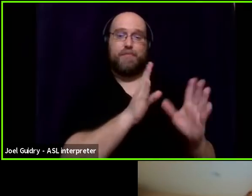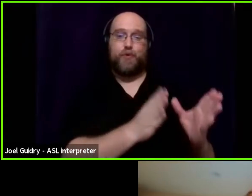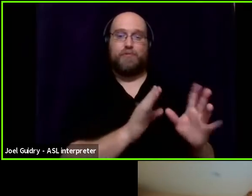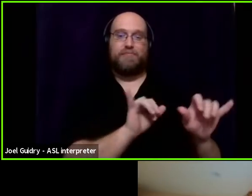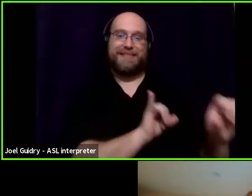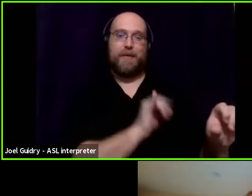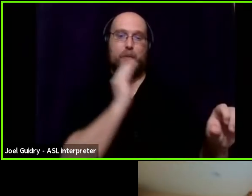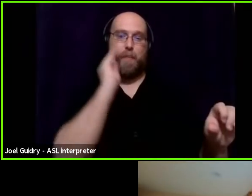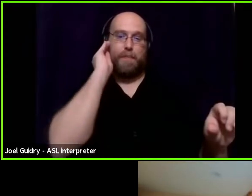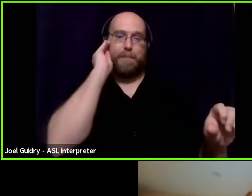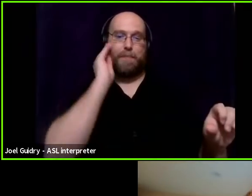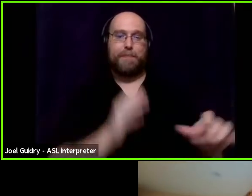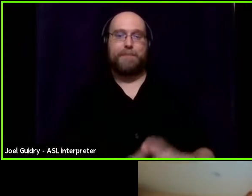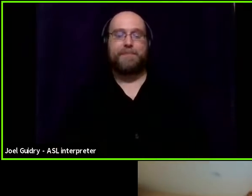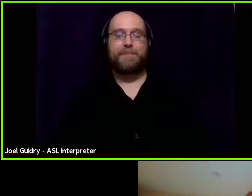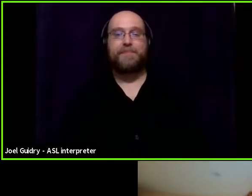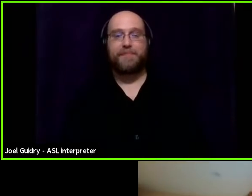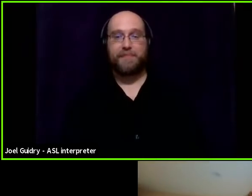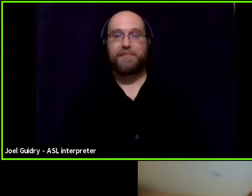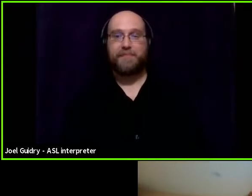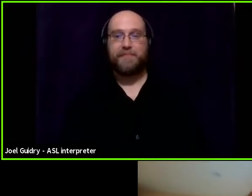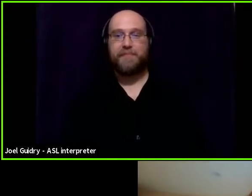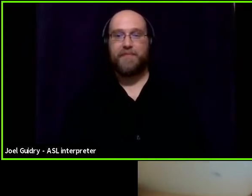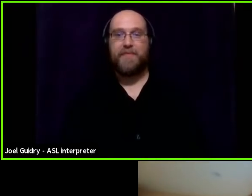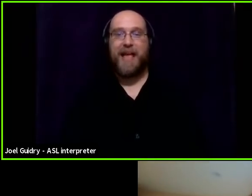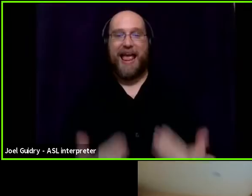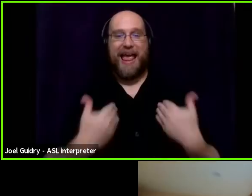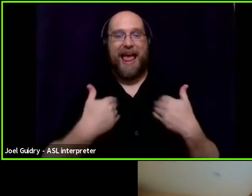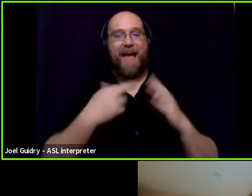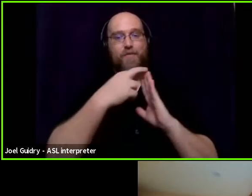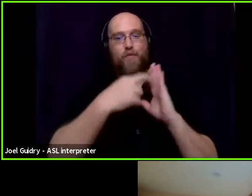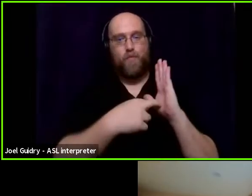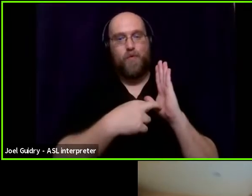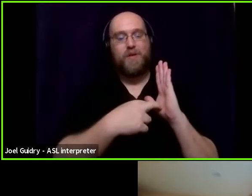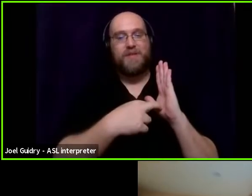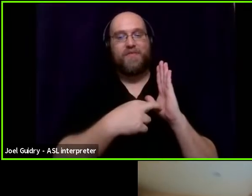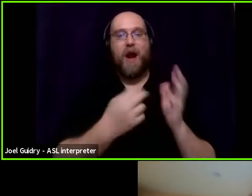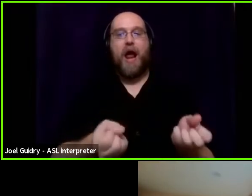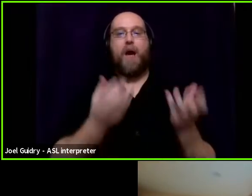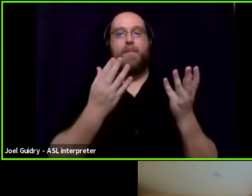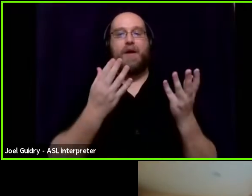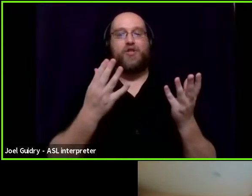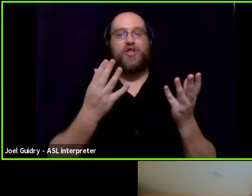There are rules on how much sick leave we can bargain